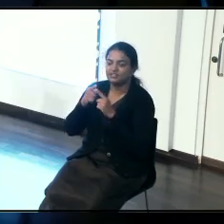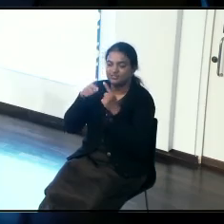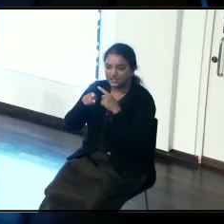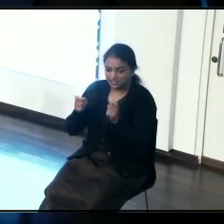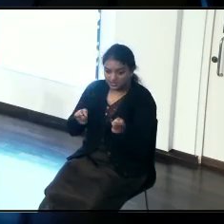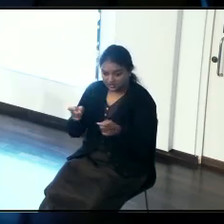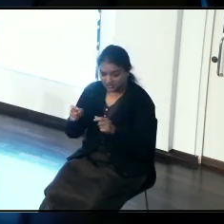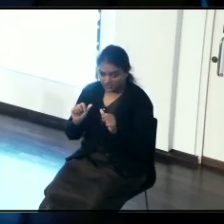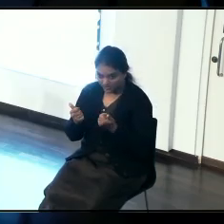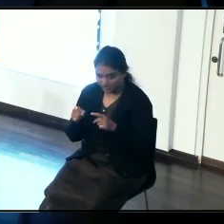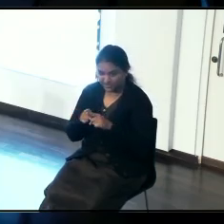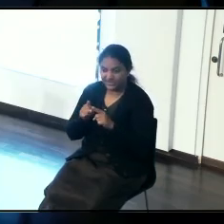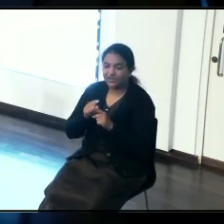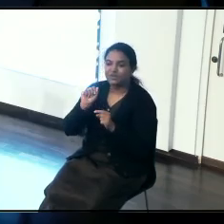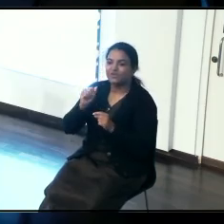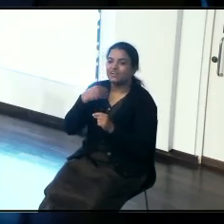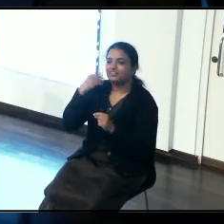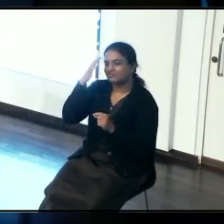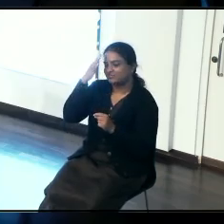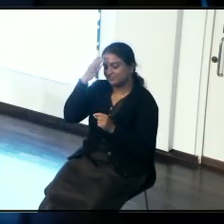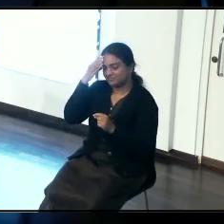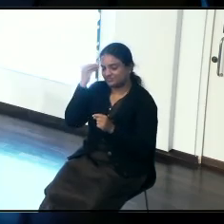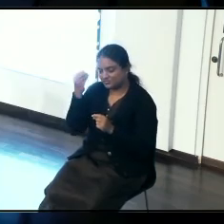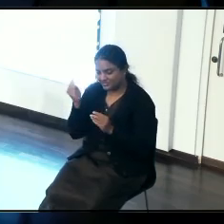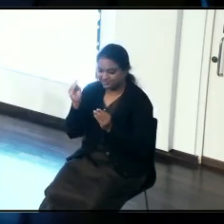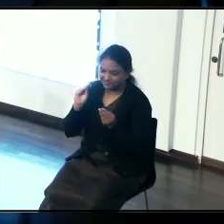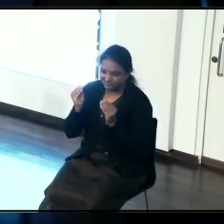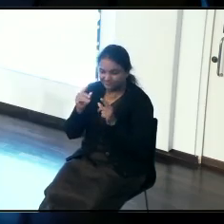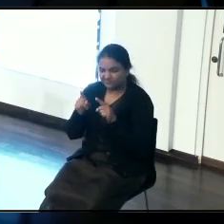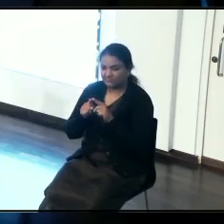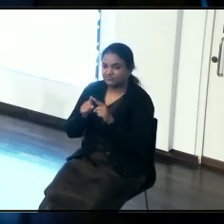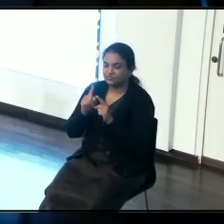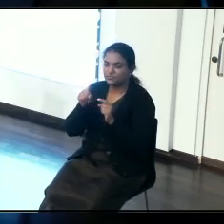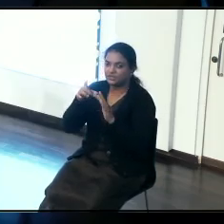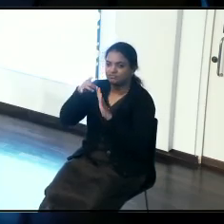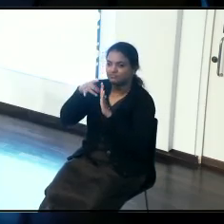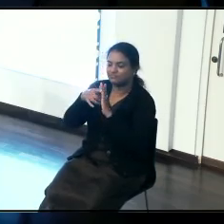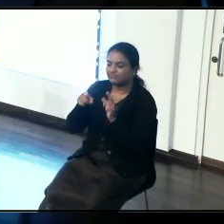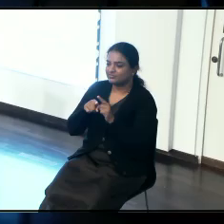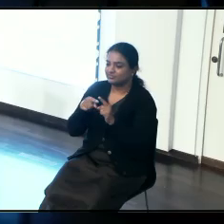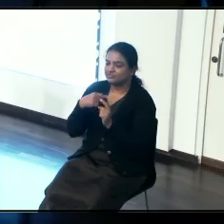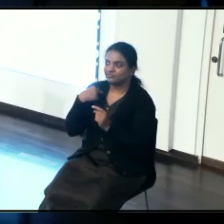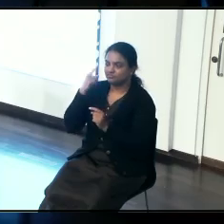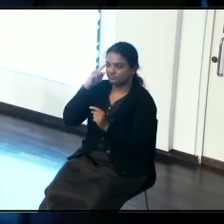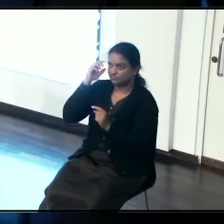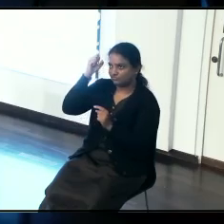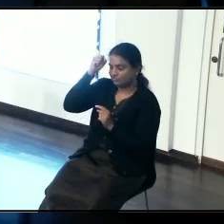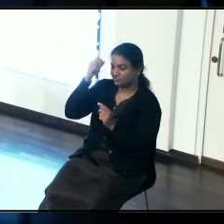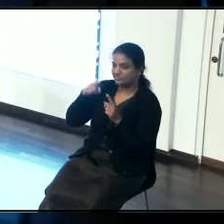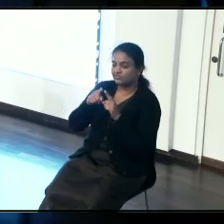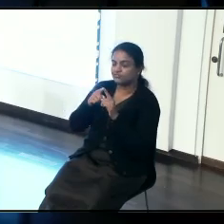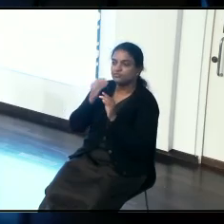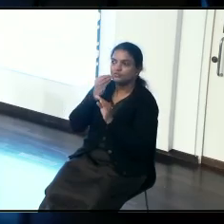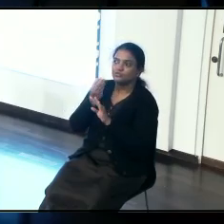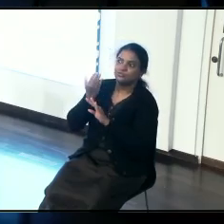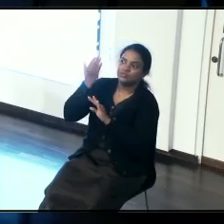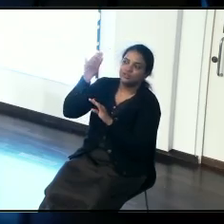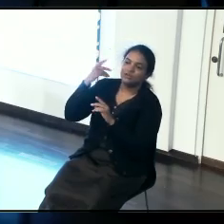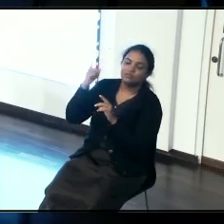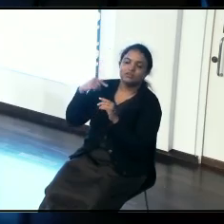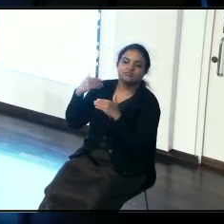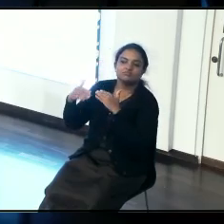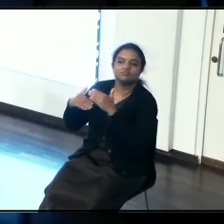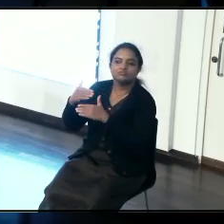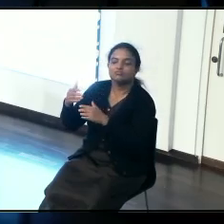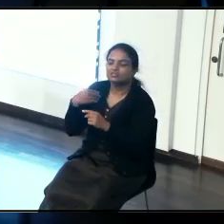controllable. It's not even particularly reliable. But it's so deeply personal. And it's, in a few years, there may be no one left to tell